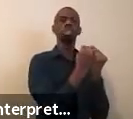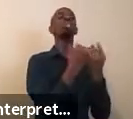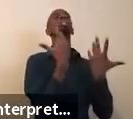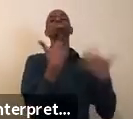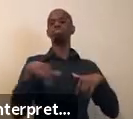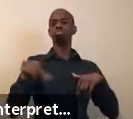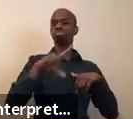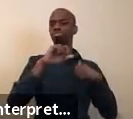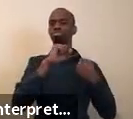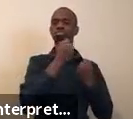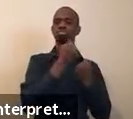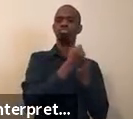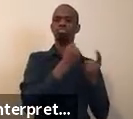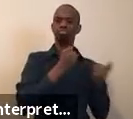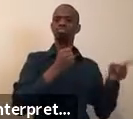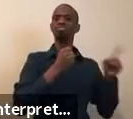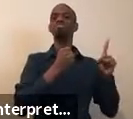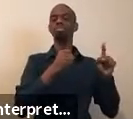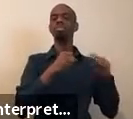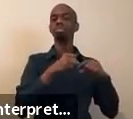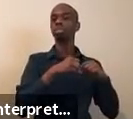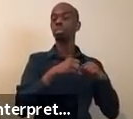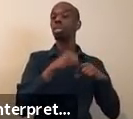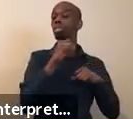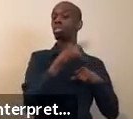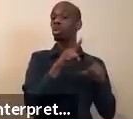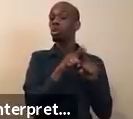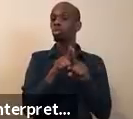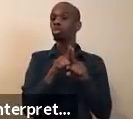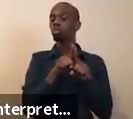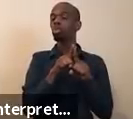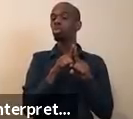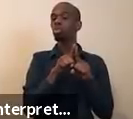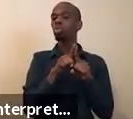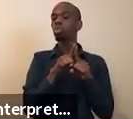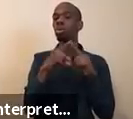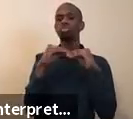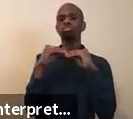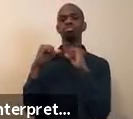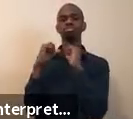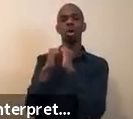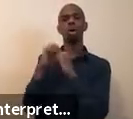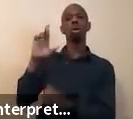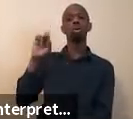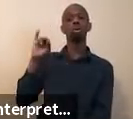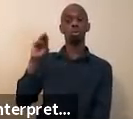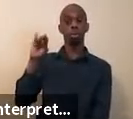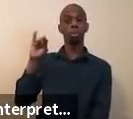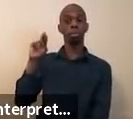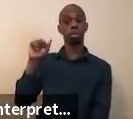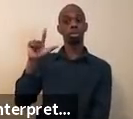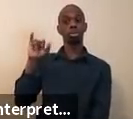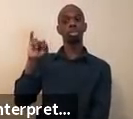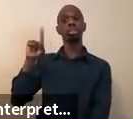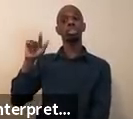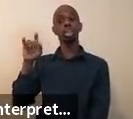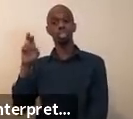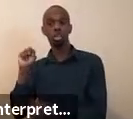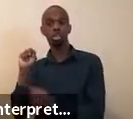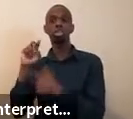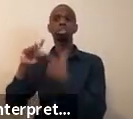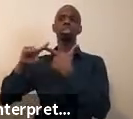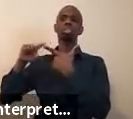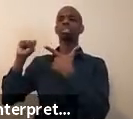and the racial and gender wealth gap, financialization, criminalization, punishment, and the social impact of technology. She's